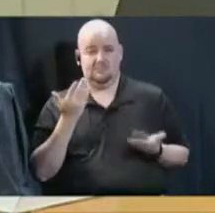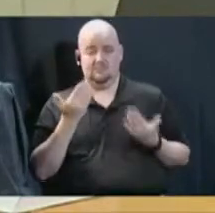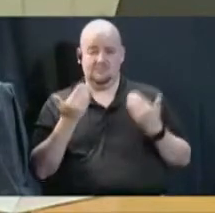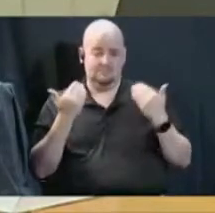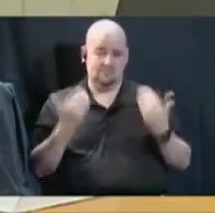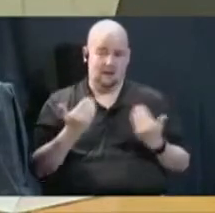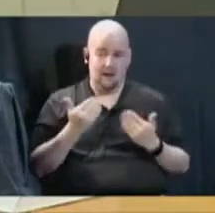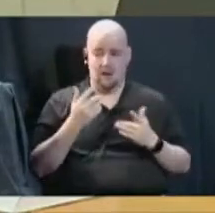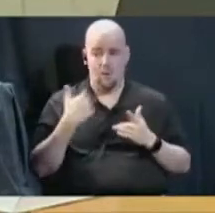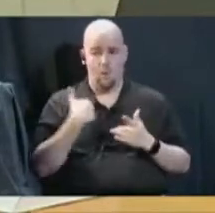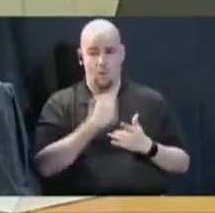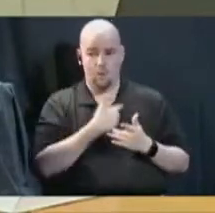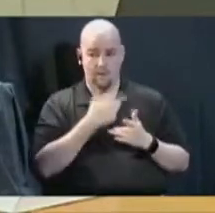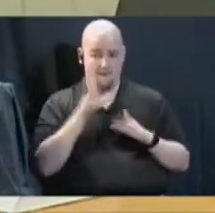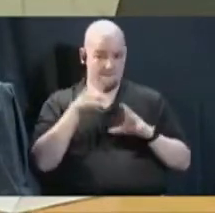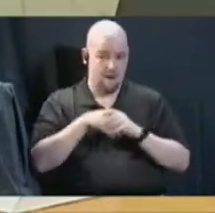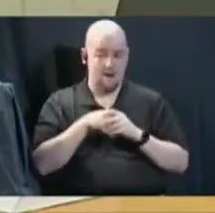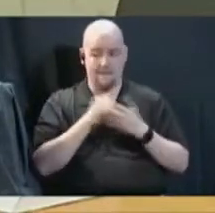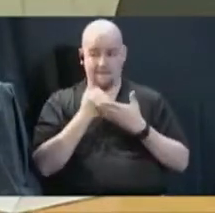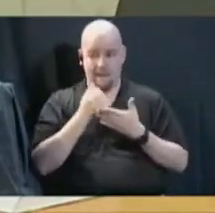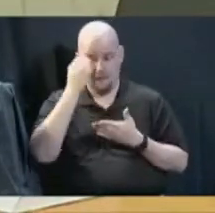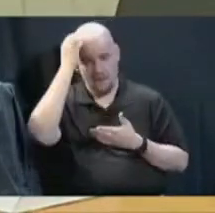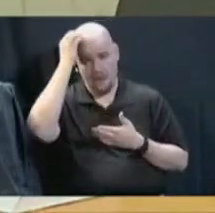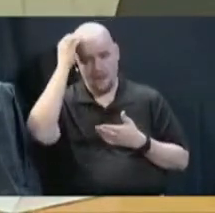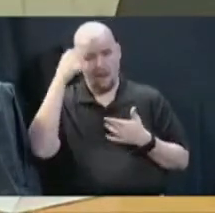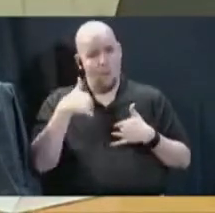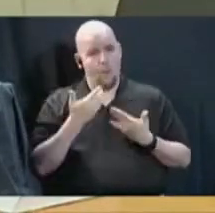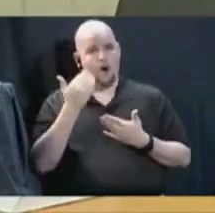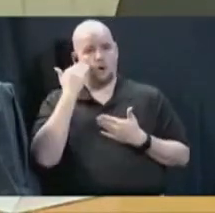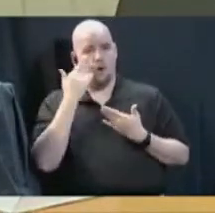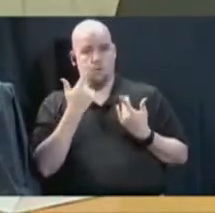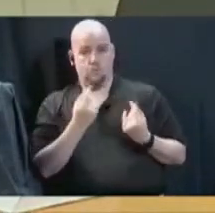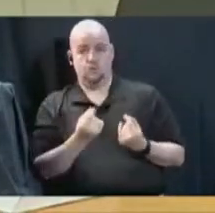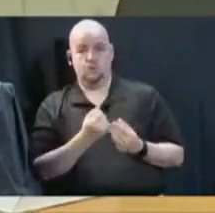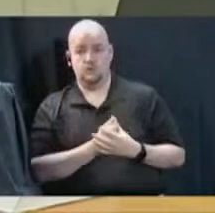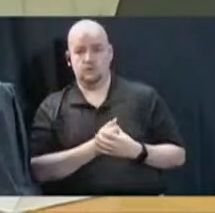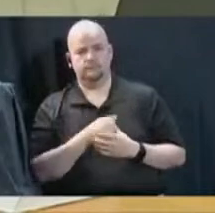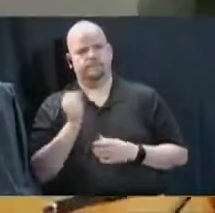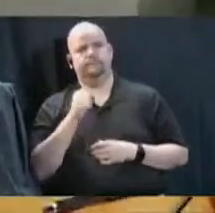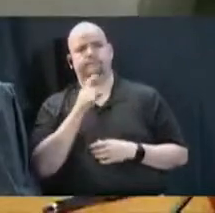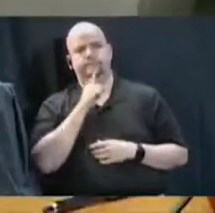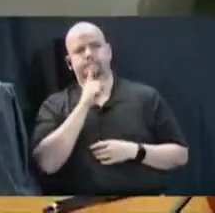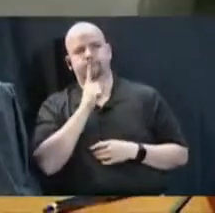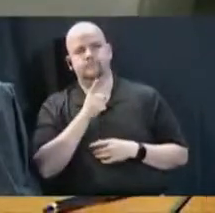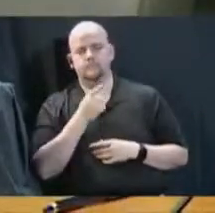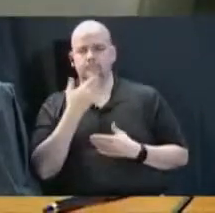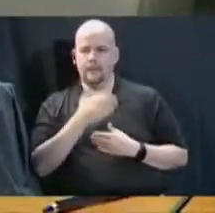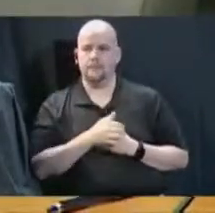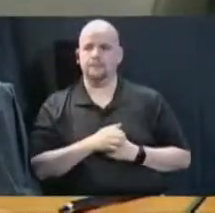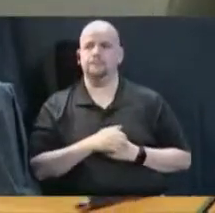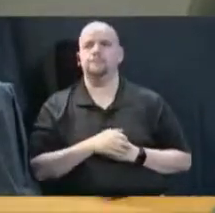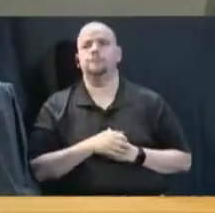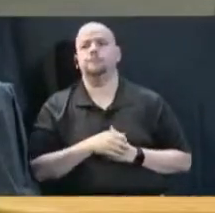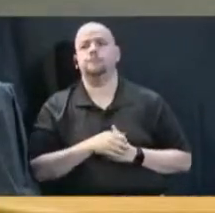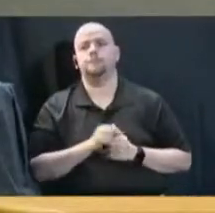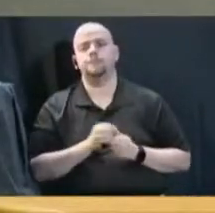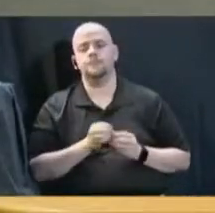if we're going to participate, I just want to know what we're doing. Yeah, sure. So thank you. So if you look at